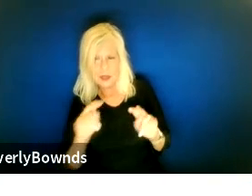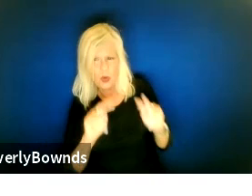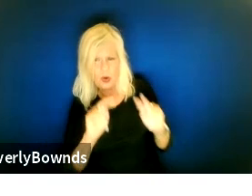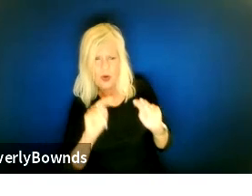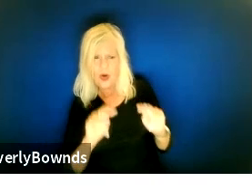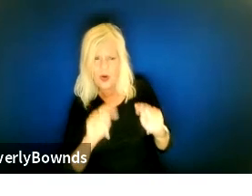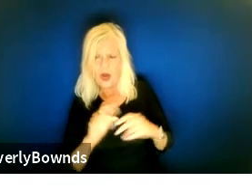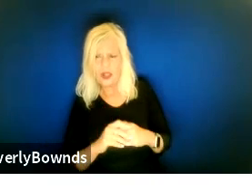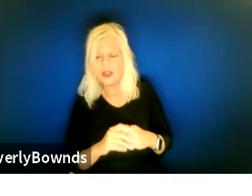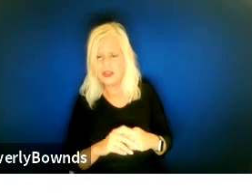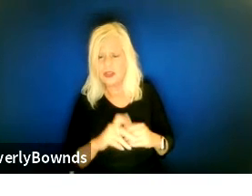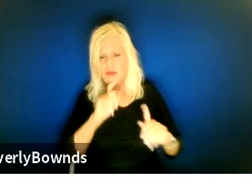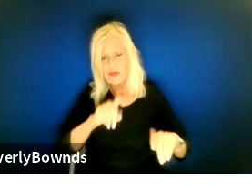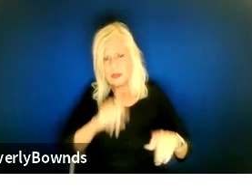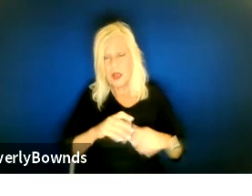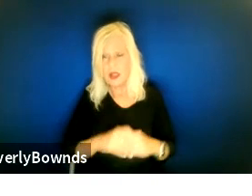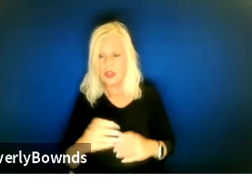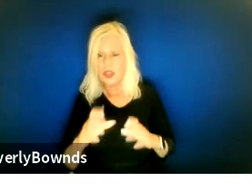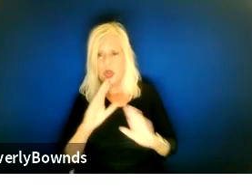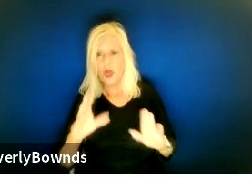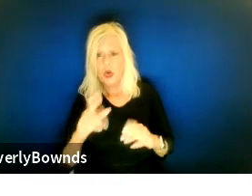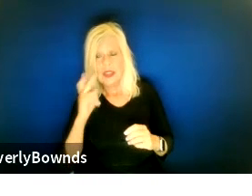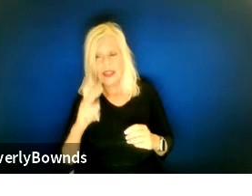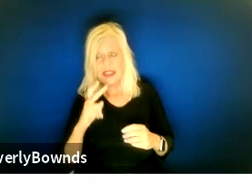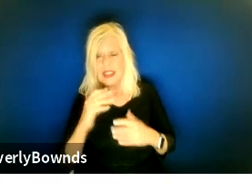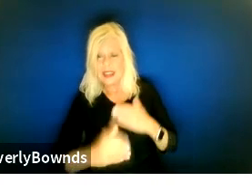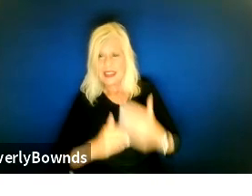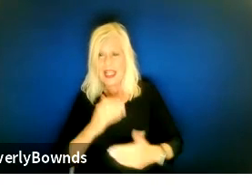notes. The coach is able to see the Fitbit steps that have